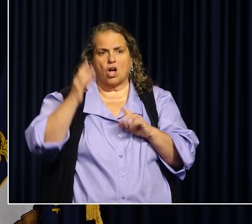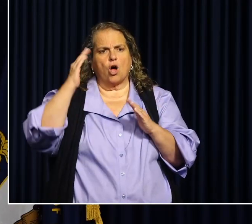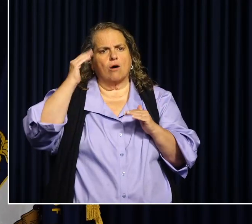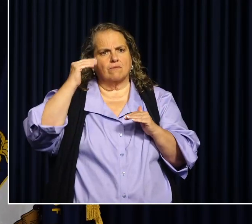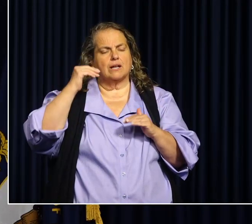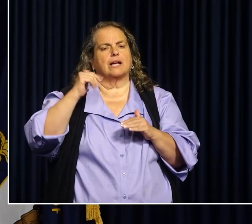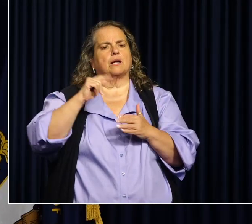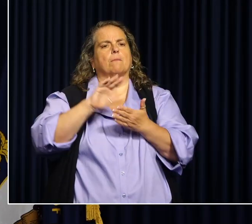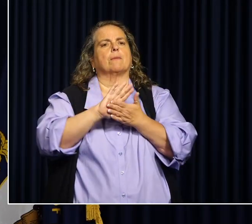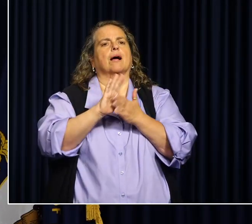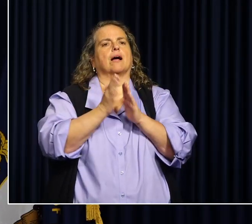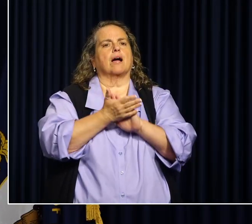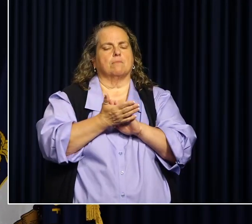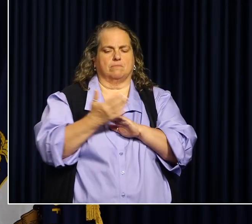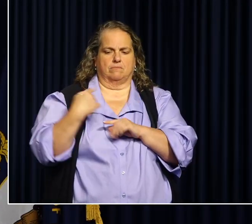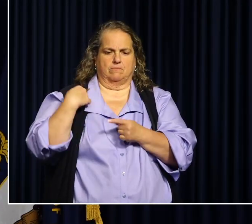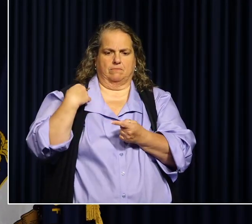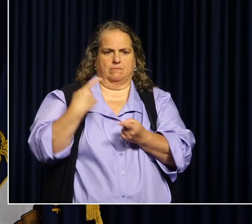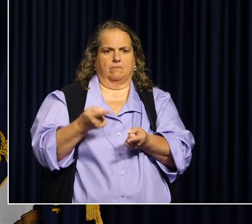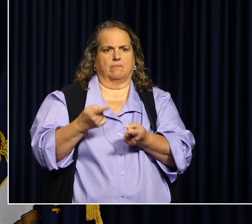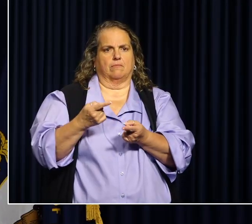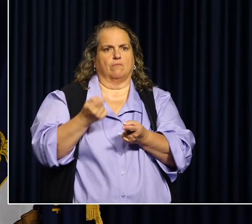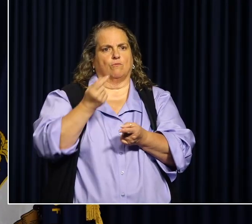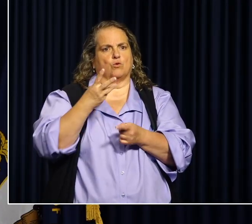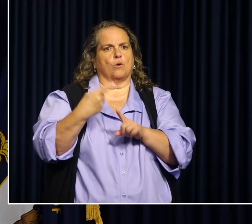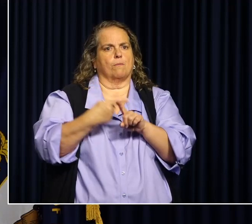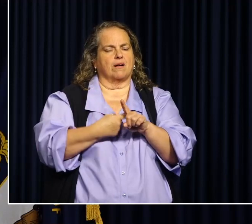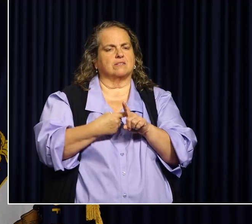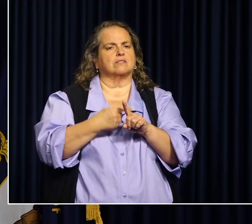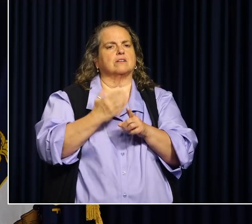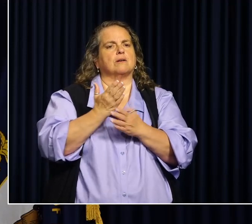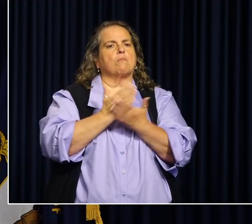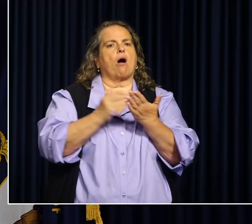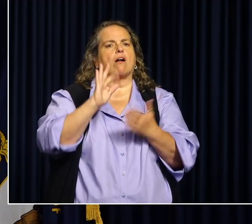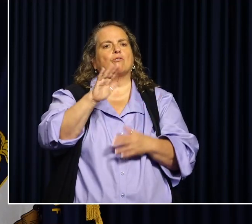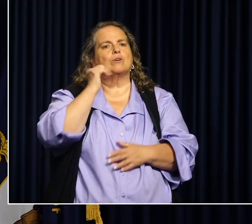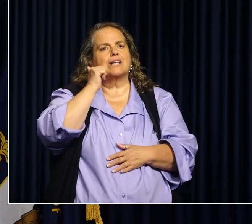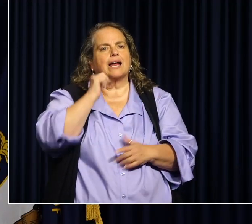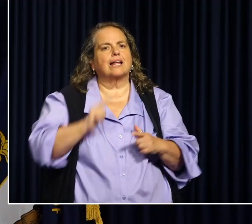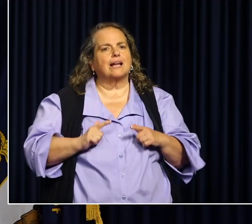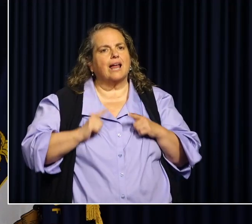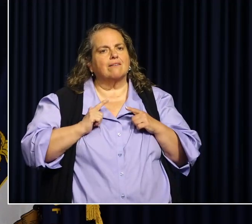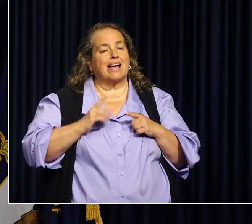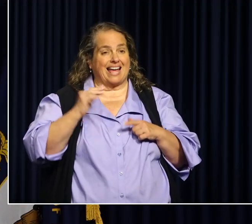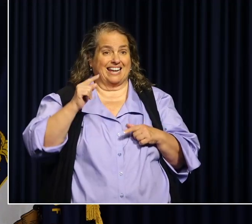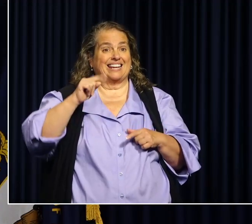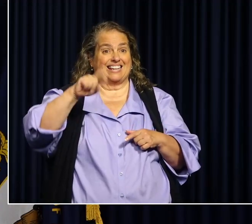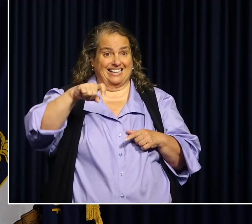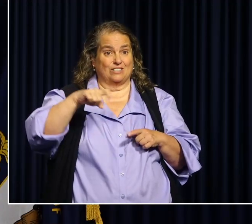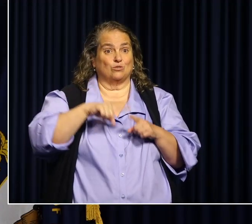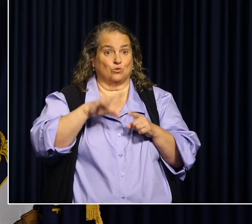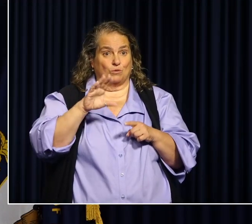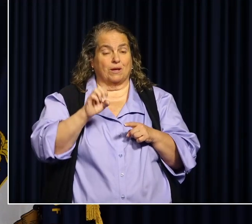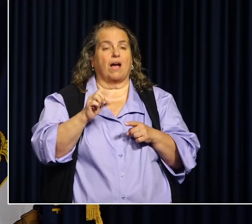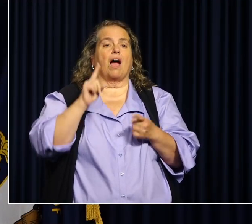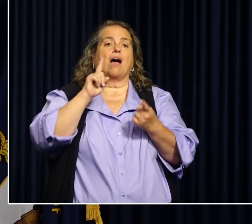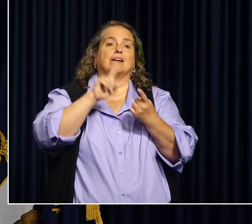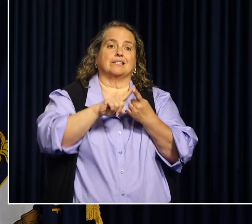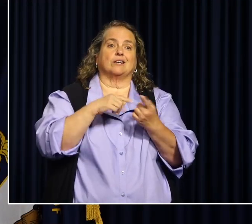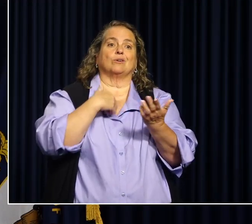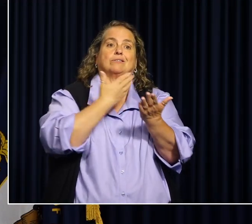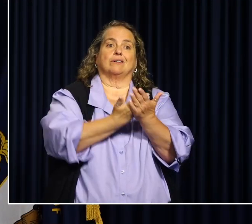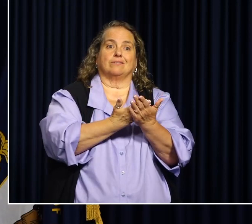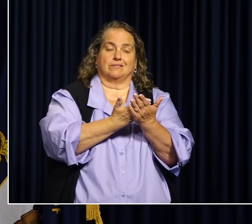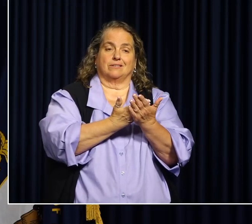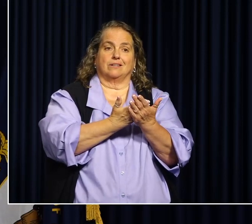it's become, over the last couple months, just a part of our daily lives, and it will need to be, again, until we have the vaccine or